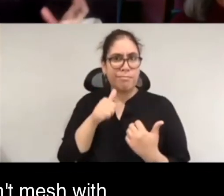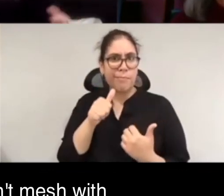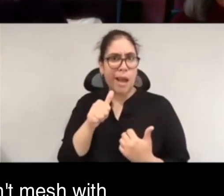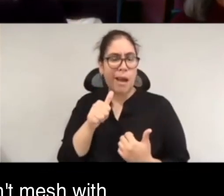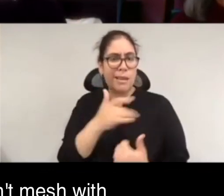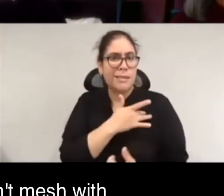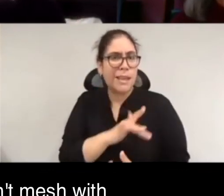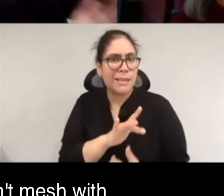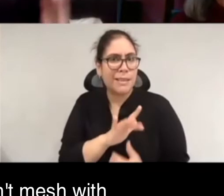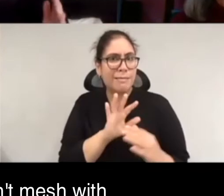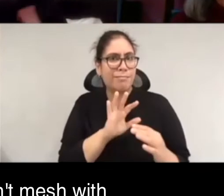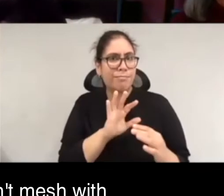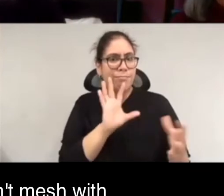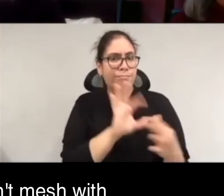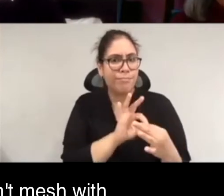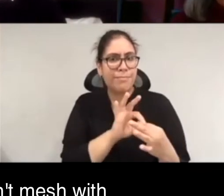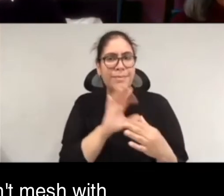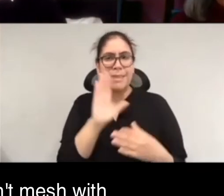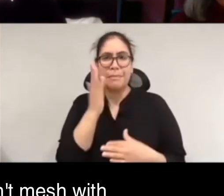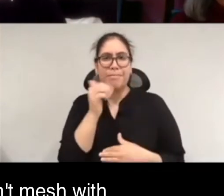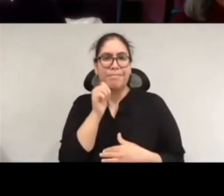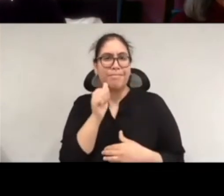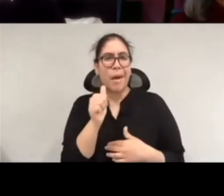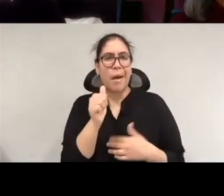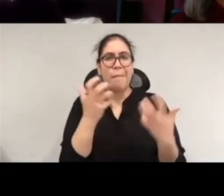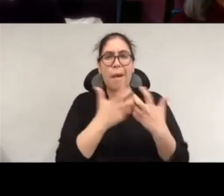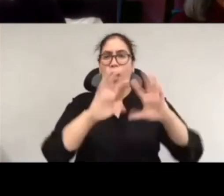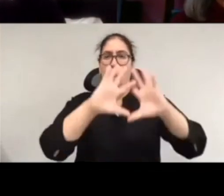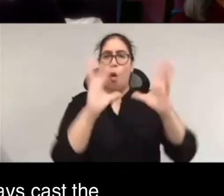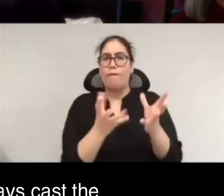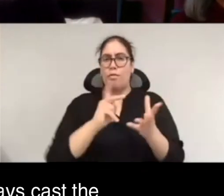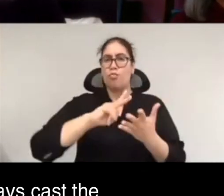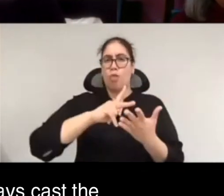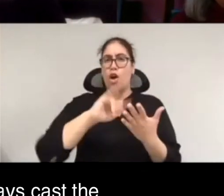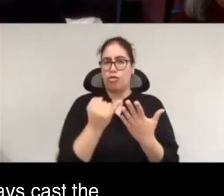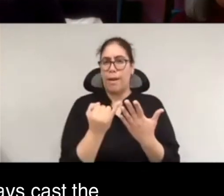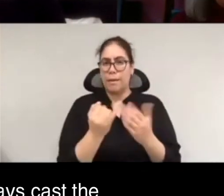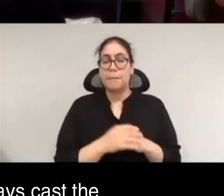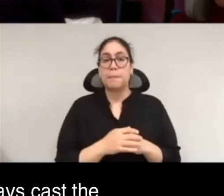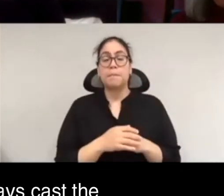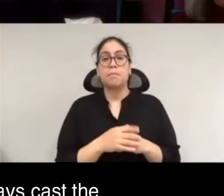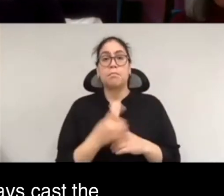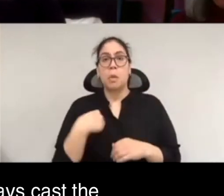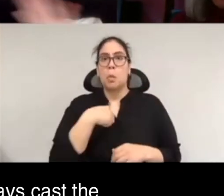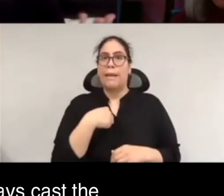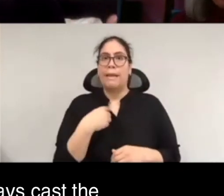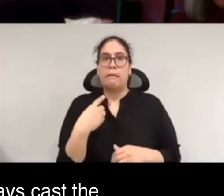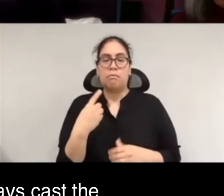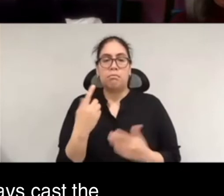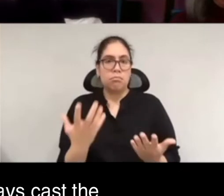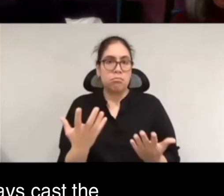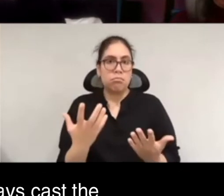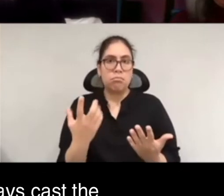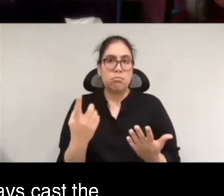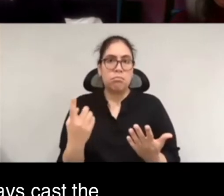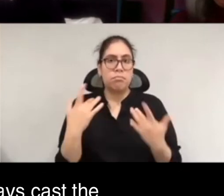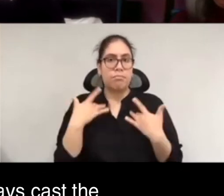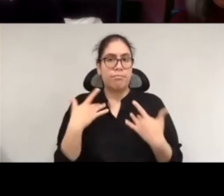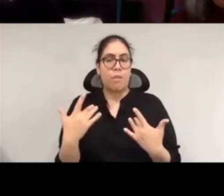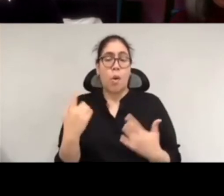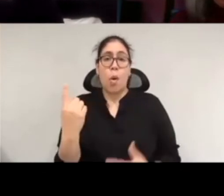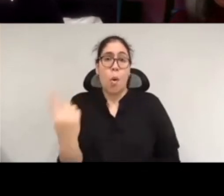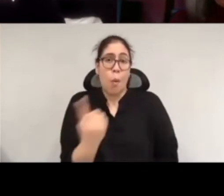mesh with the whole project itself. But we always cast the best person for the